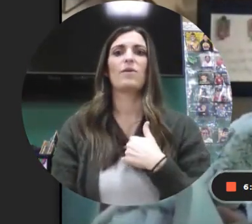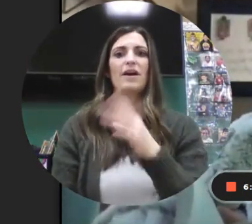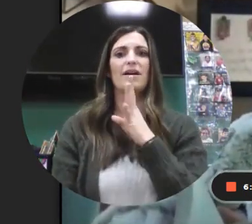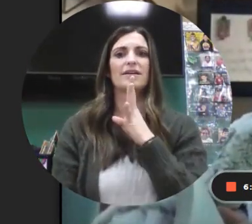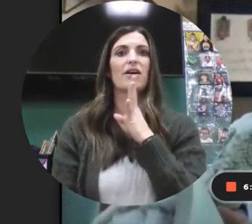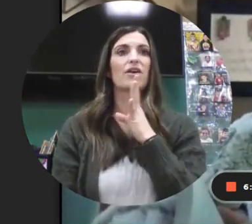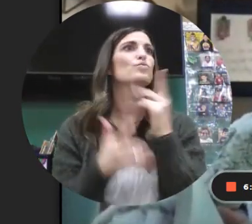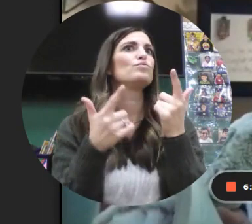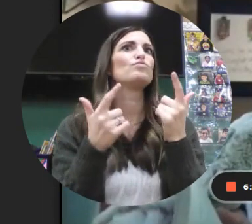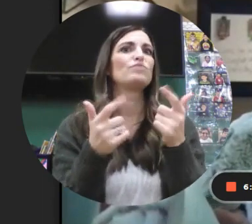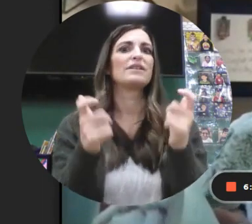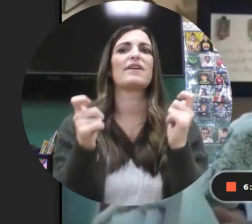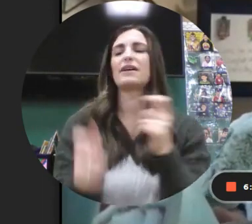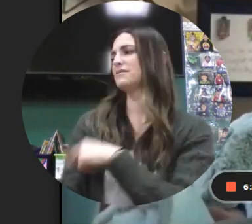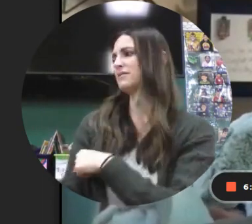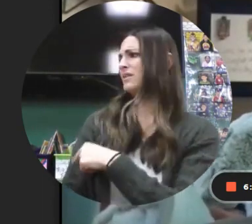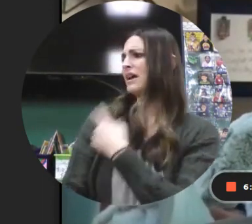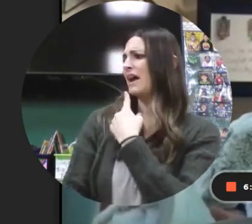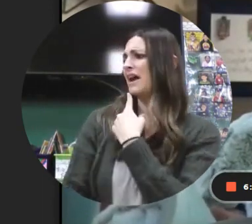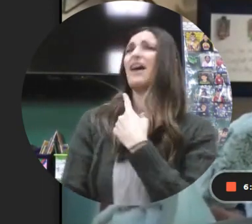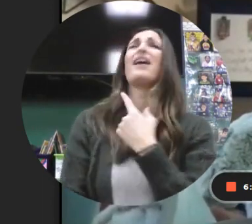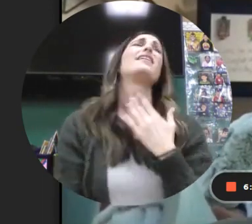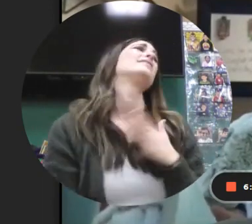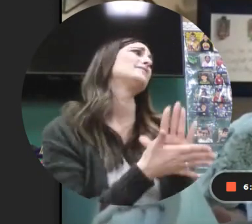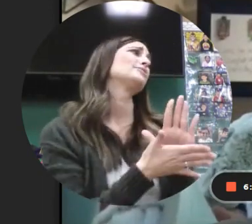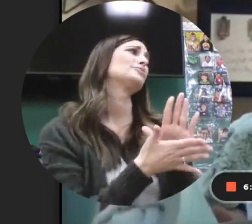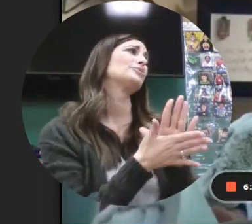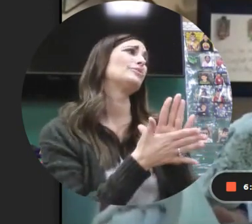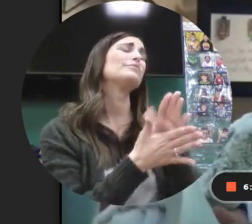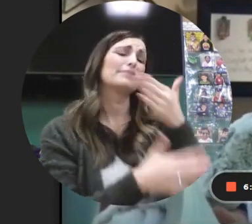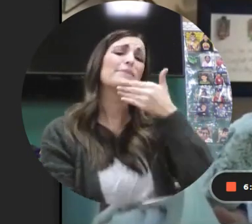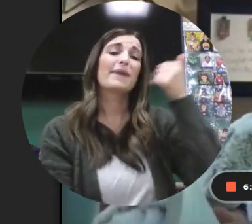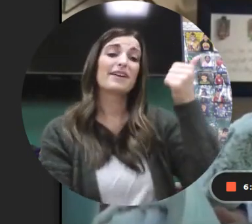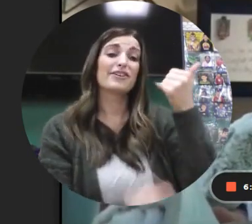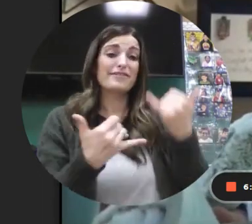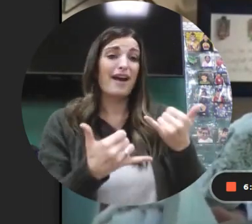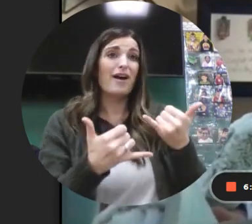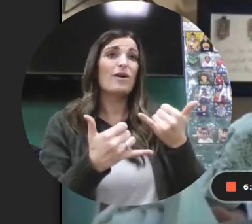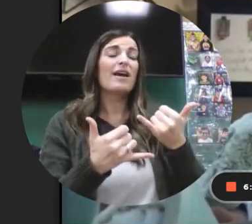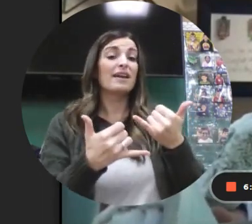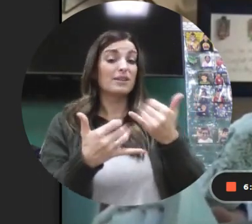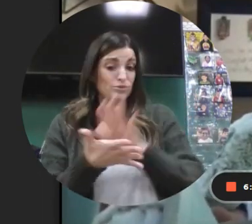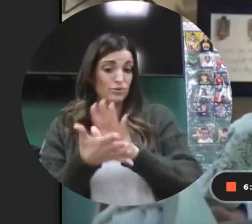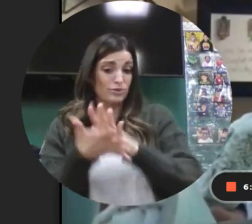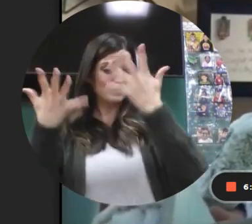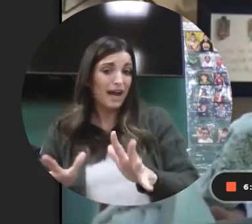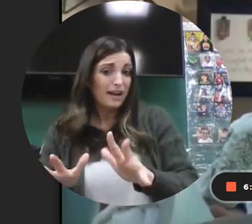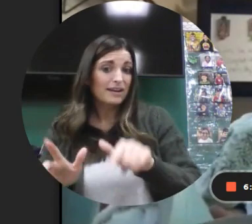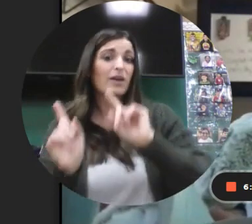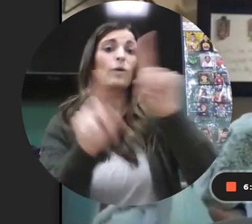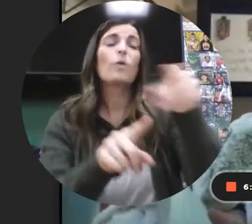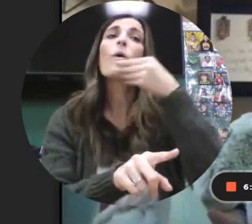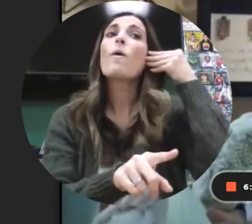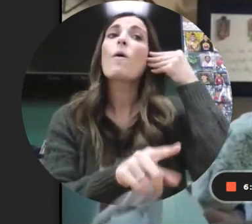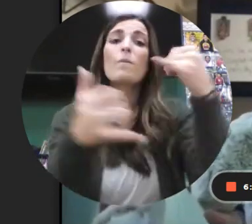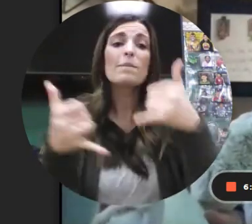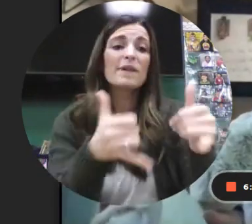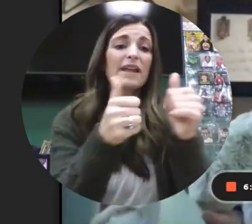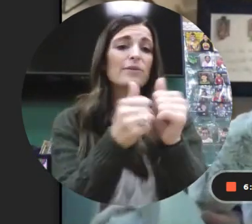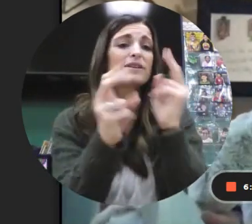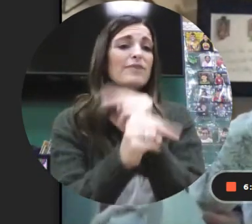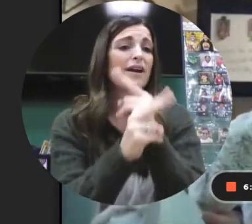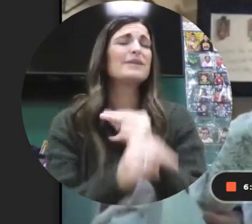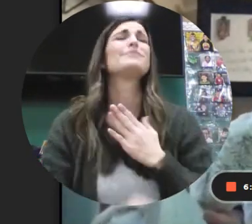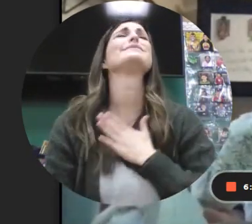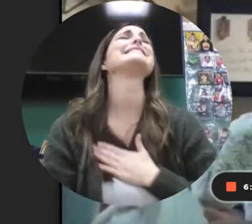Dad didn't have time to say no. It would make school lots better because I'd have something to look forward to at the end of the day. Please,